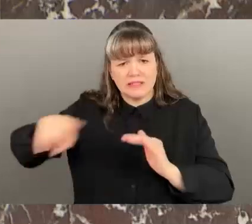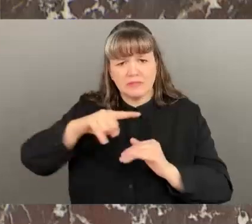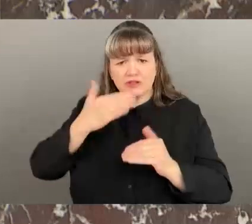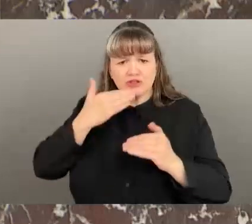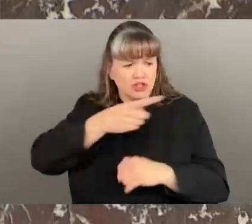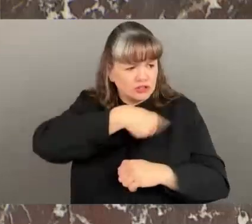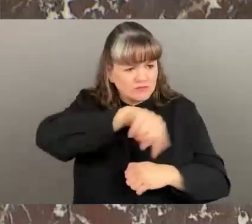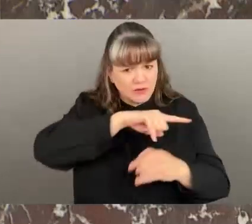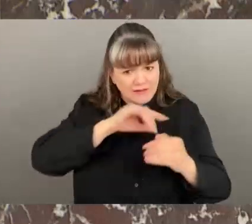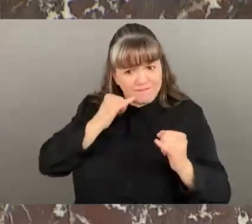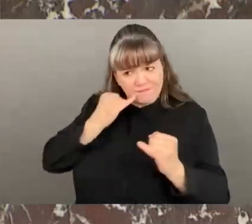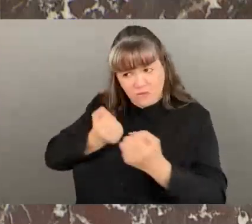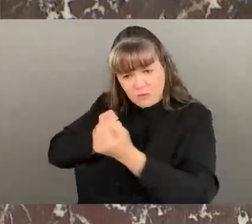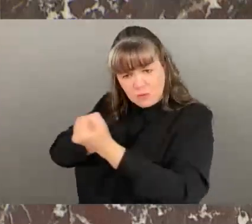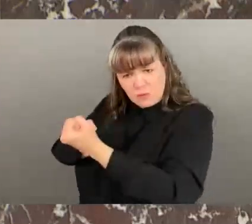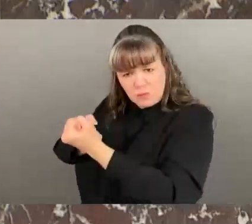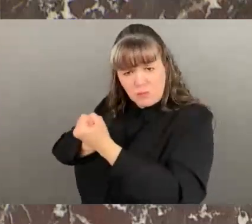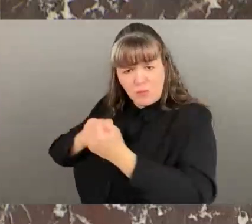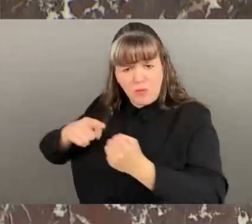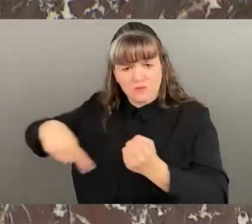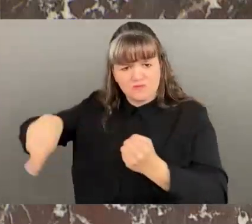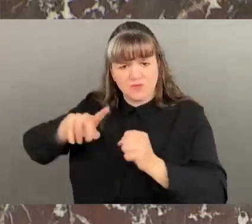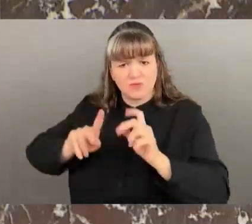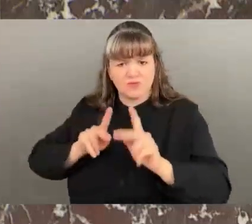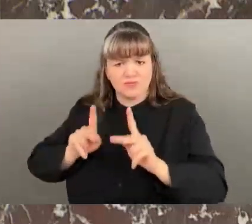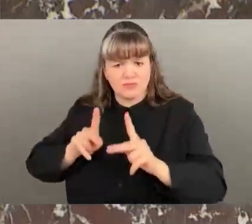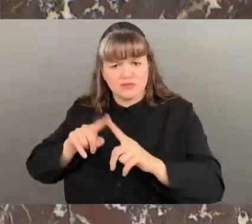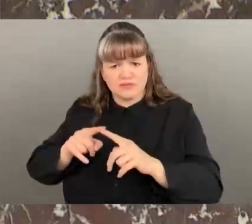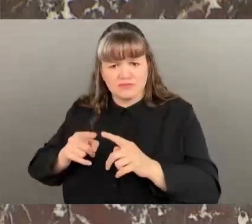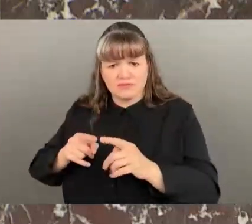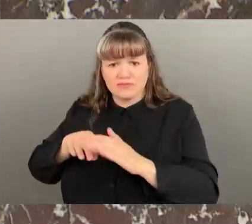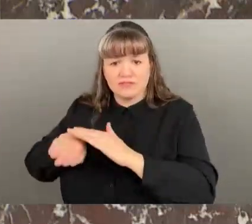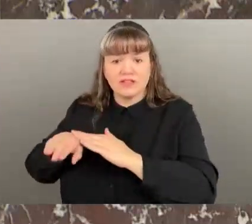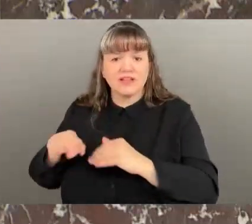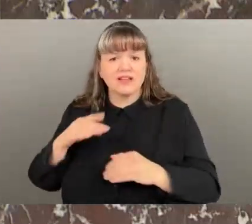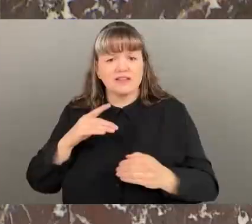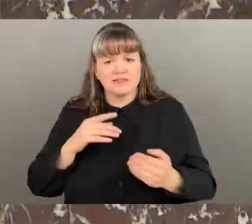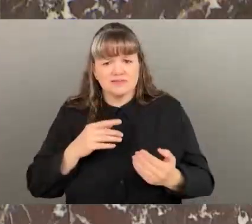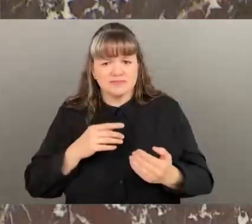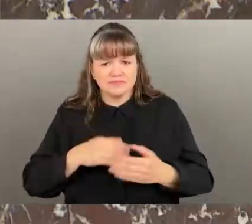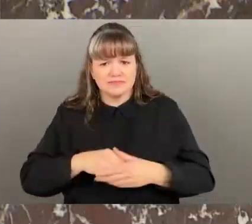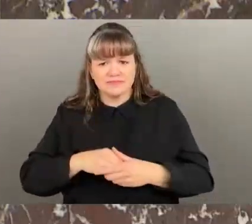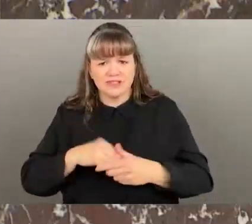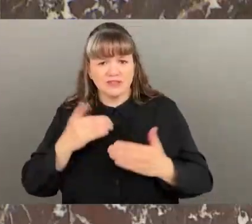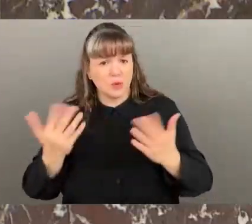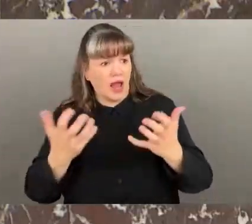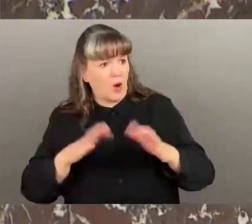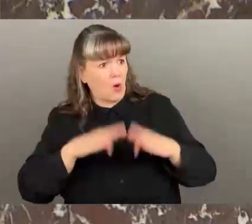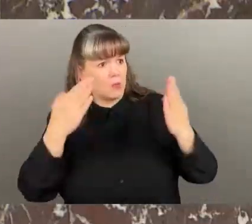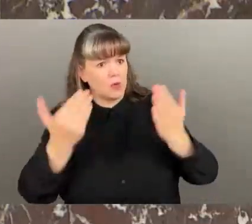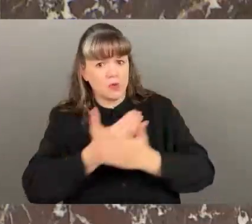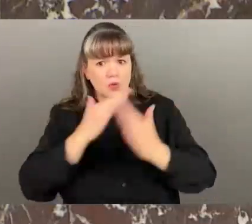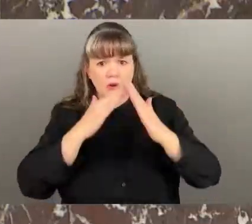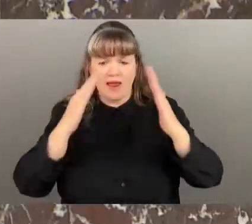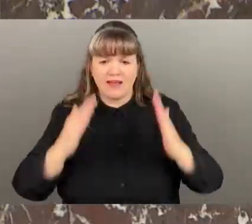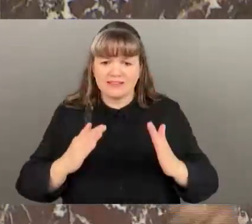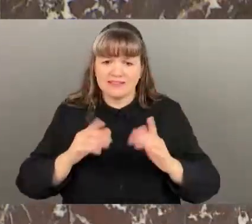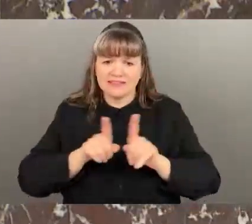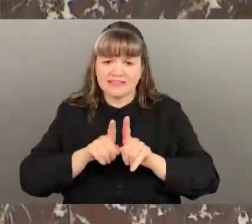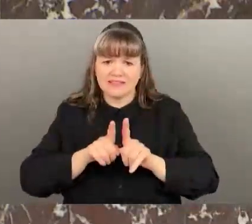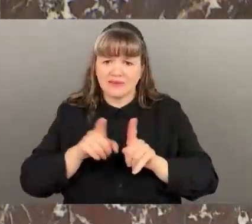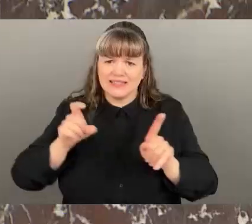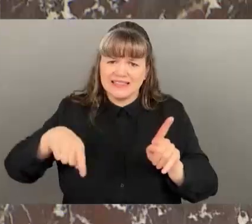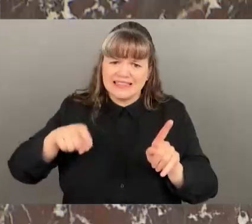It's supporting vulnerable people. So you can't come in this House and criticize us for not having enough, and then at the same time, go